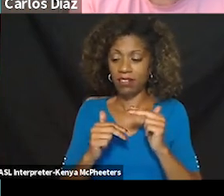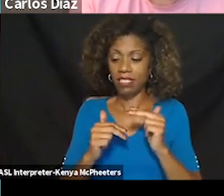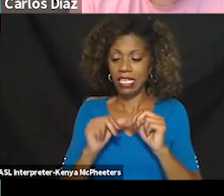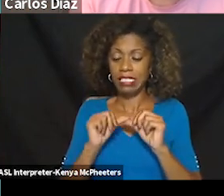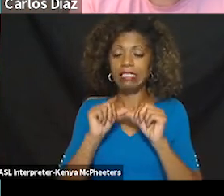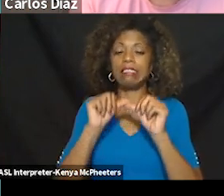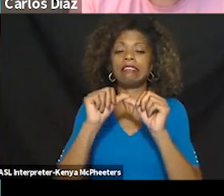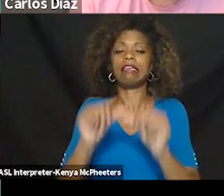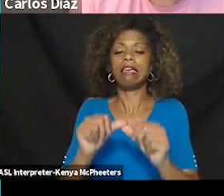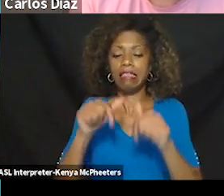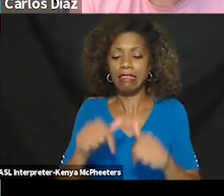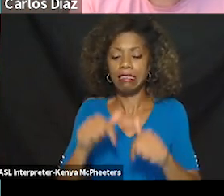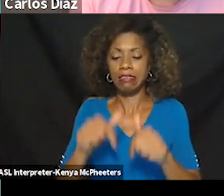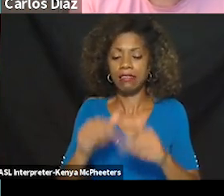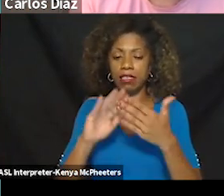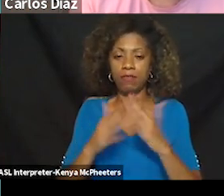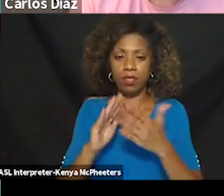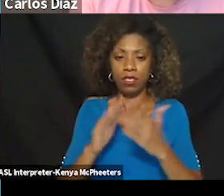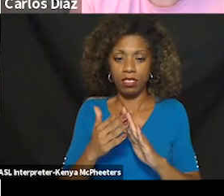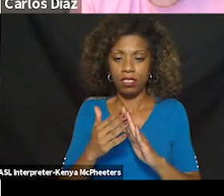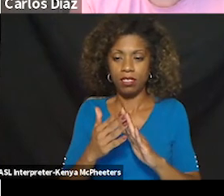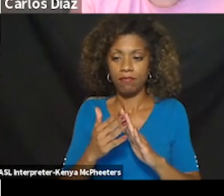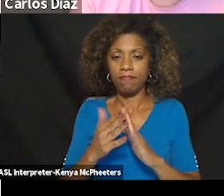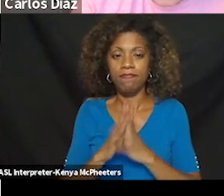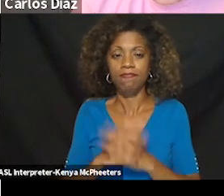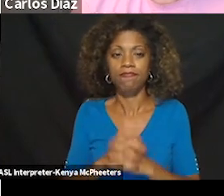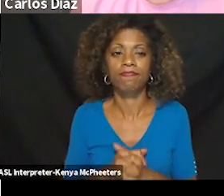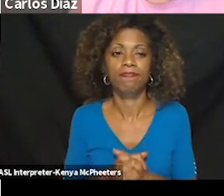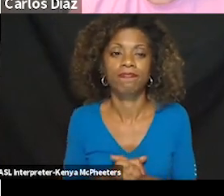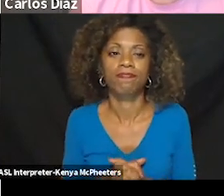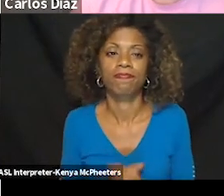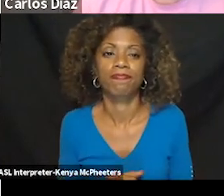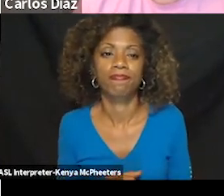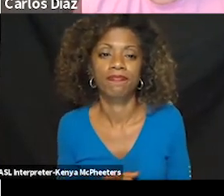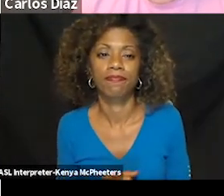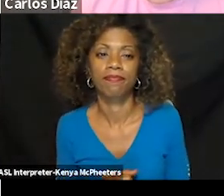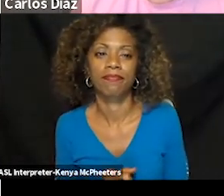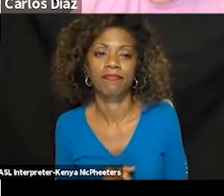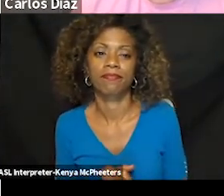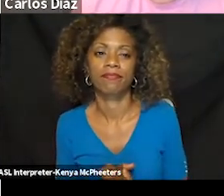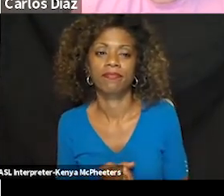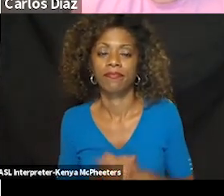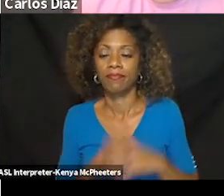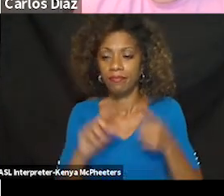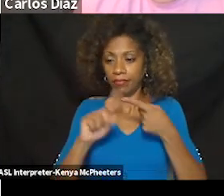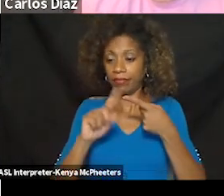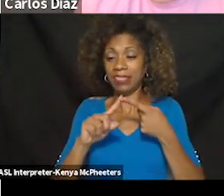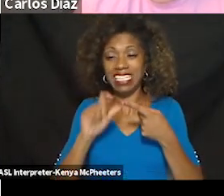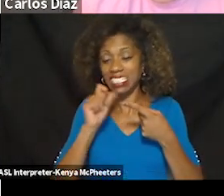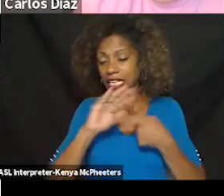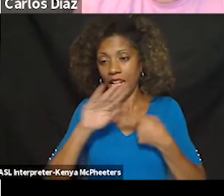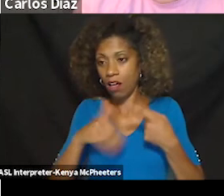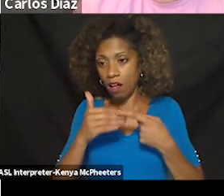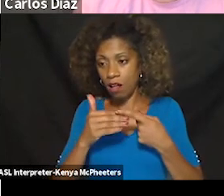of practice, just by sharing a few lessons. Number one, it's not all about data. So